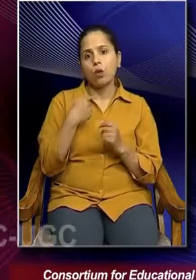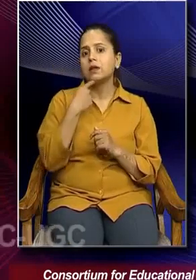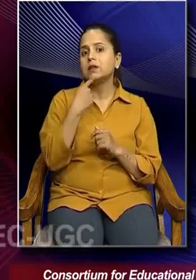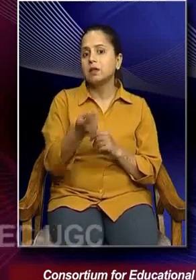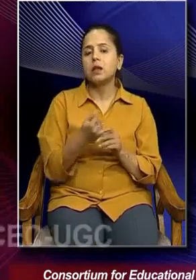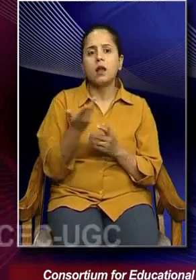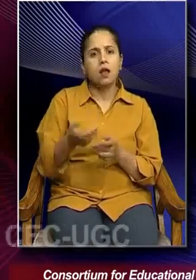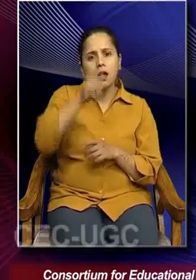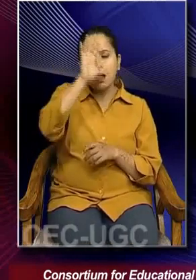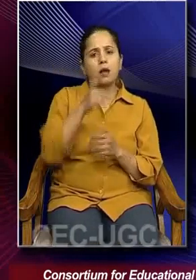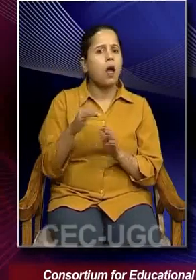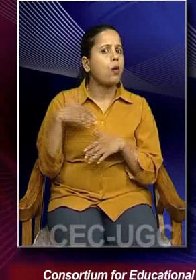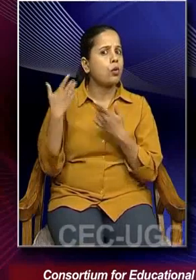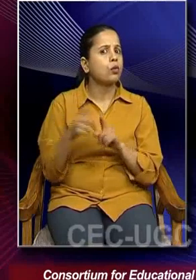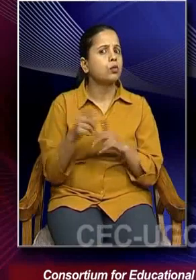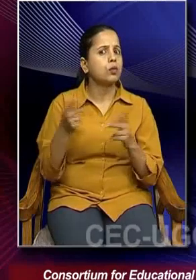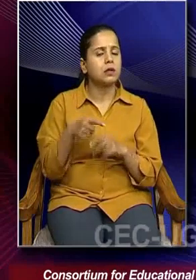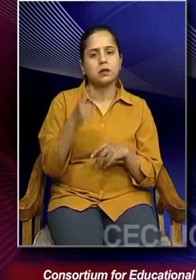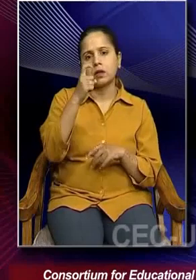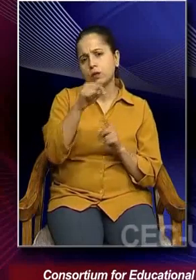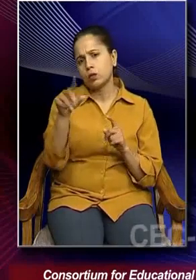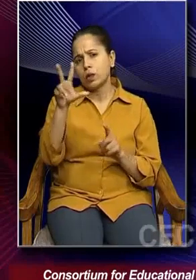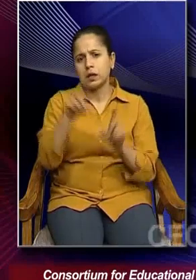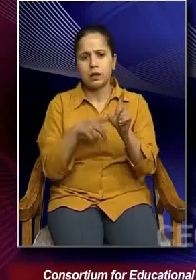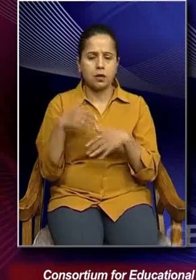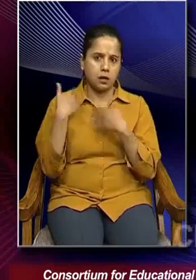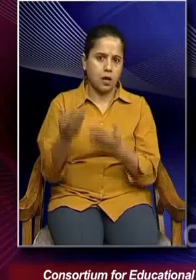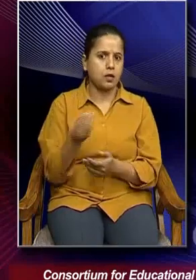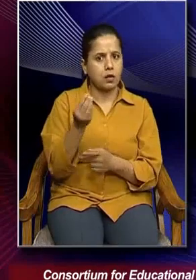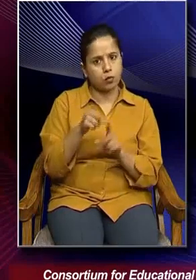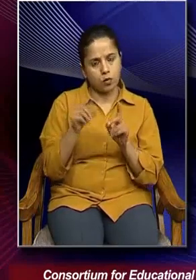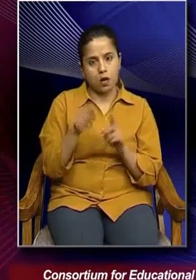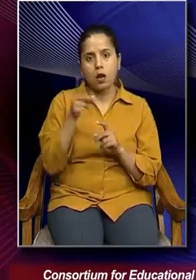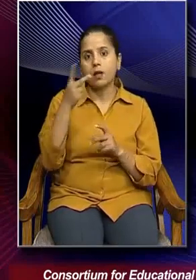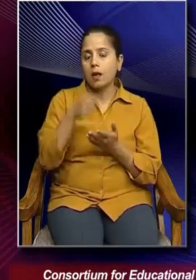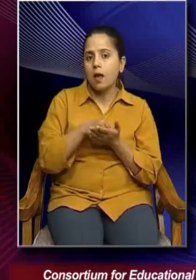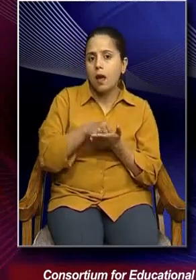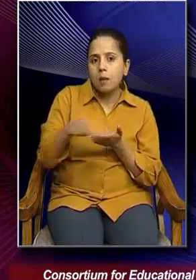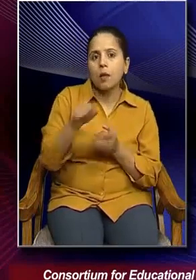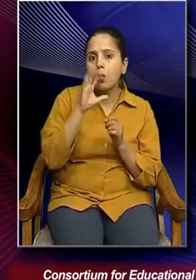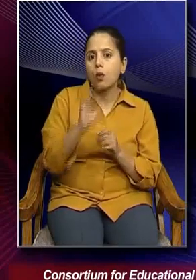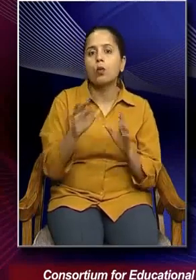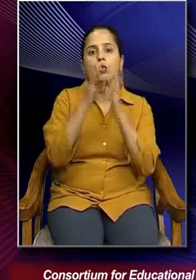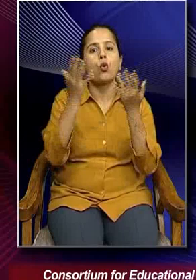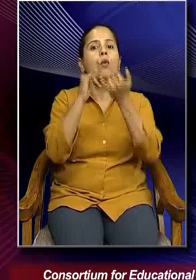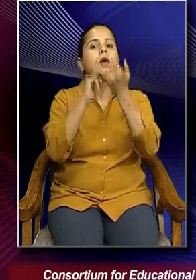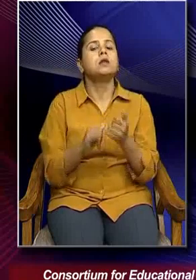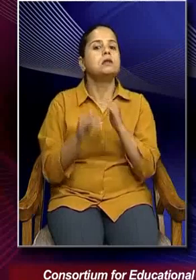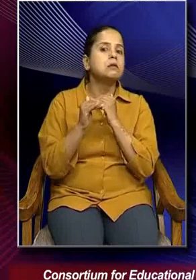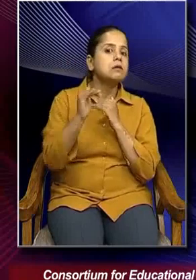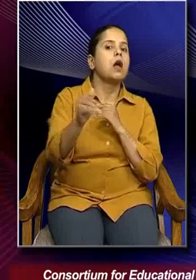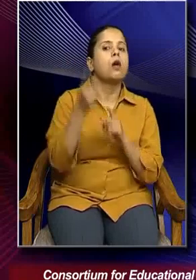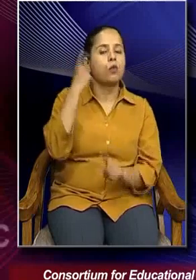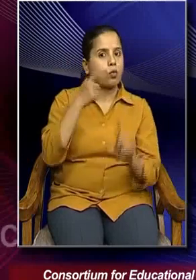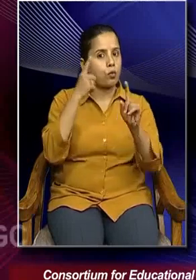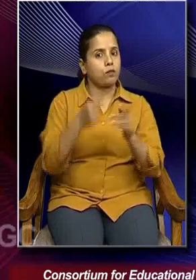what India has been doing over the last 7 to 8 years in terms of implementing these global sustainable development goals